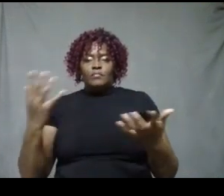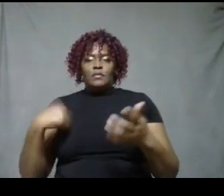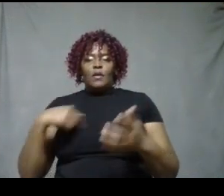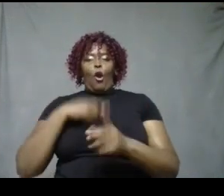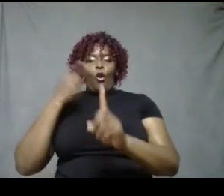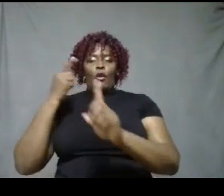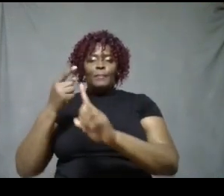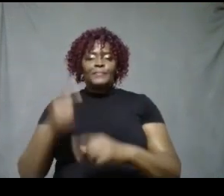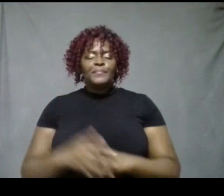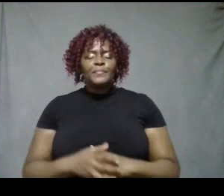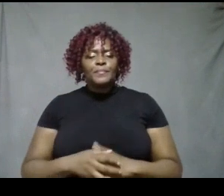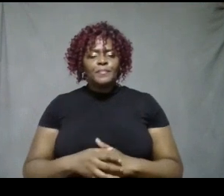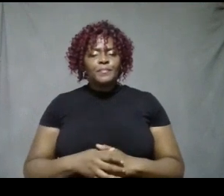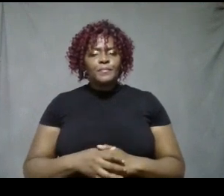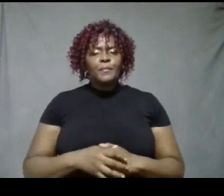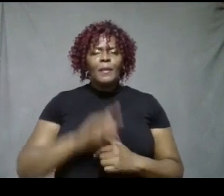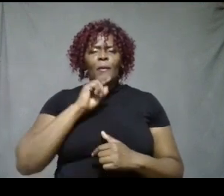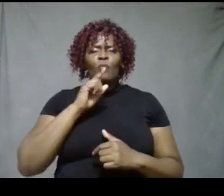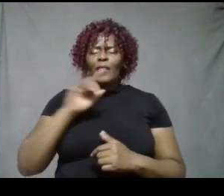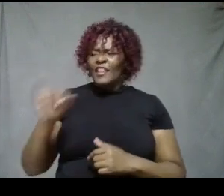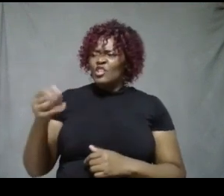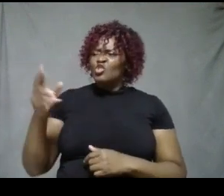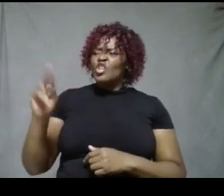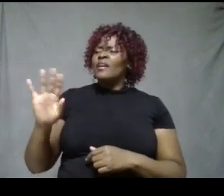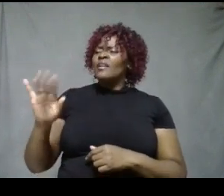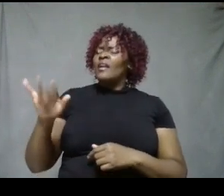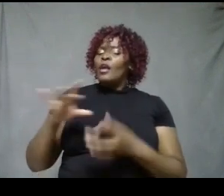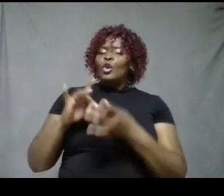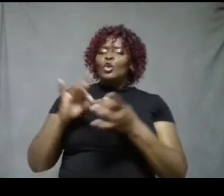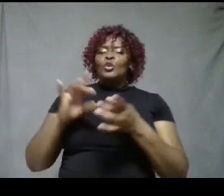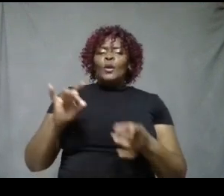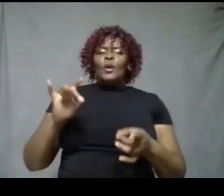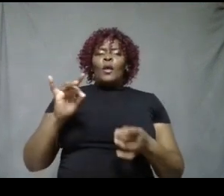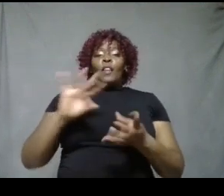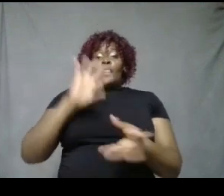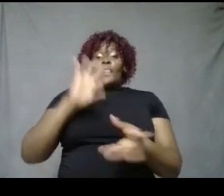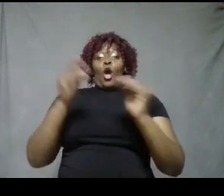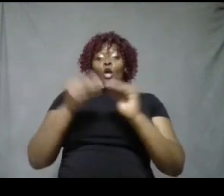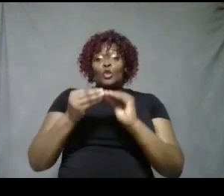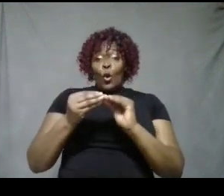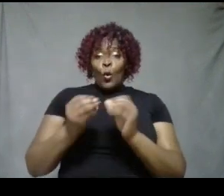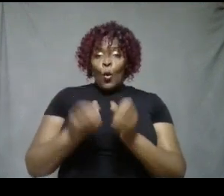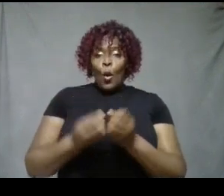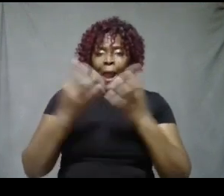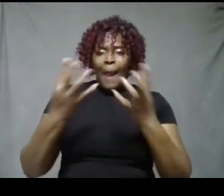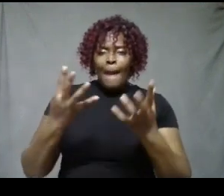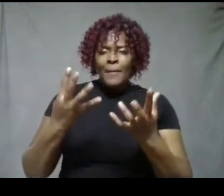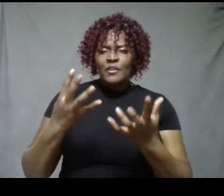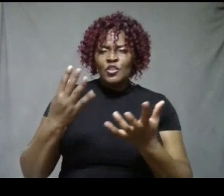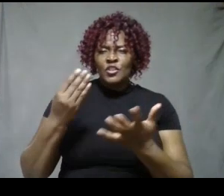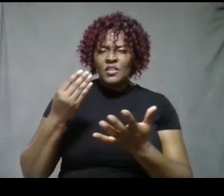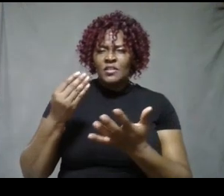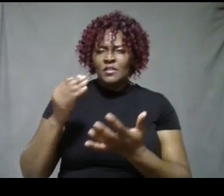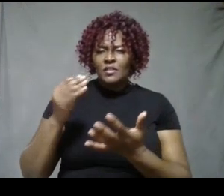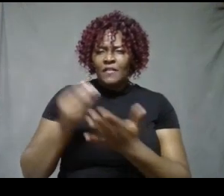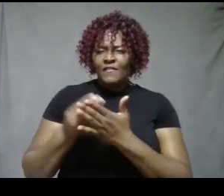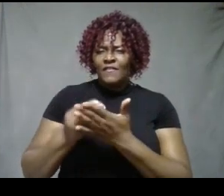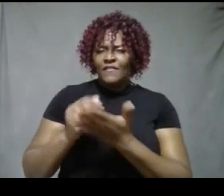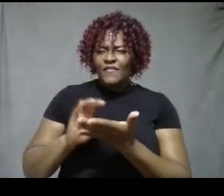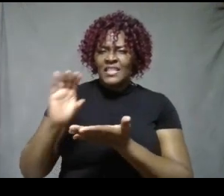was when you were asking about the total amount of funding, and that was my recollection, Mayor, from our previous conversation,